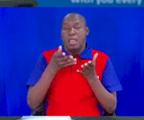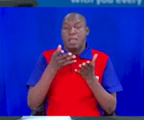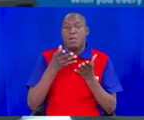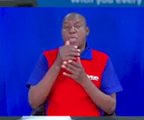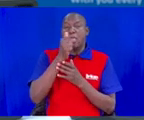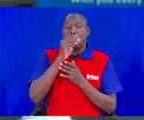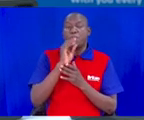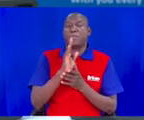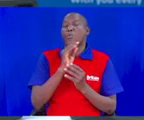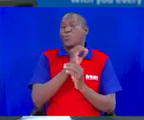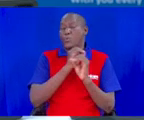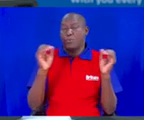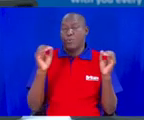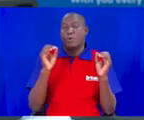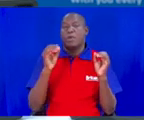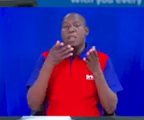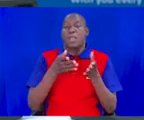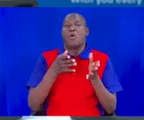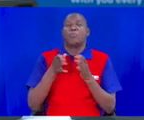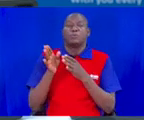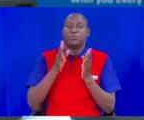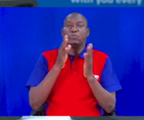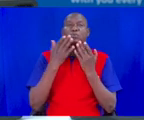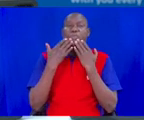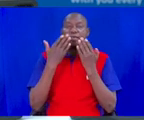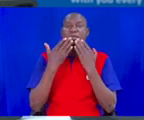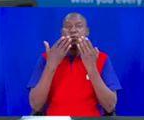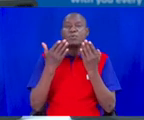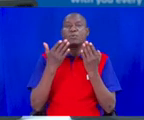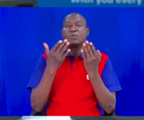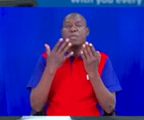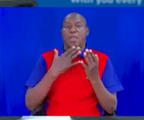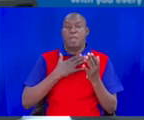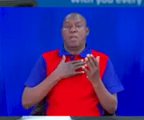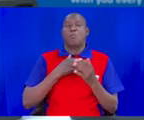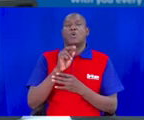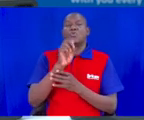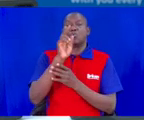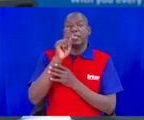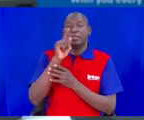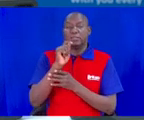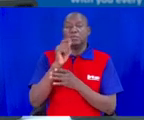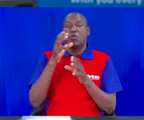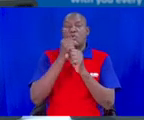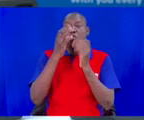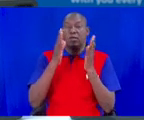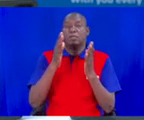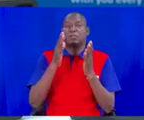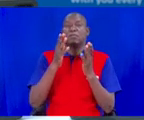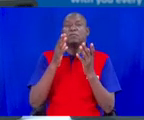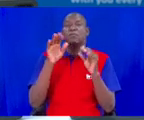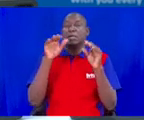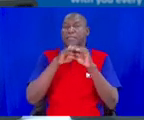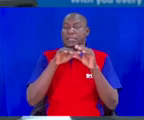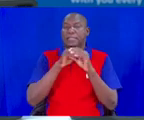been given, I take this opportunity to thank you, our unit holders, for attending this